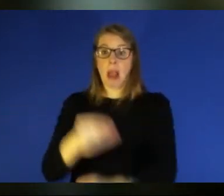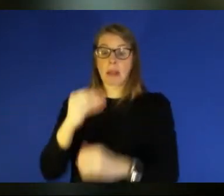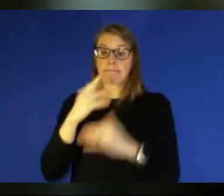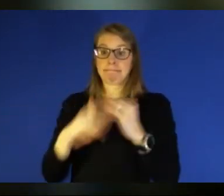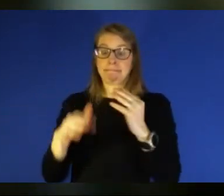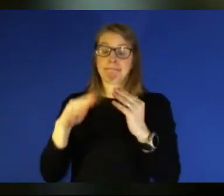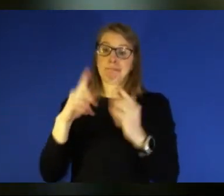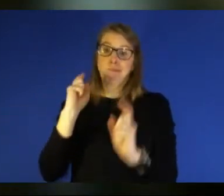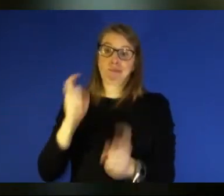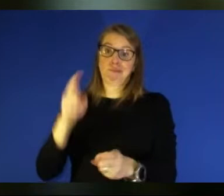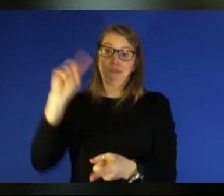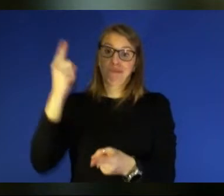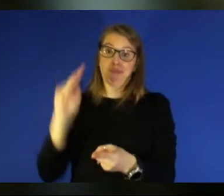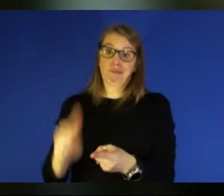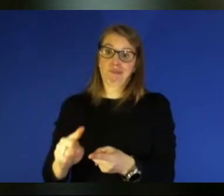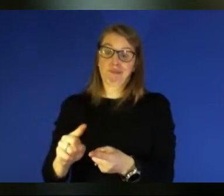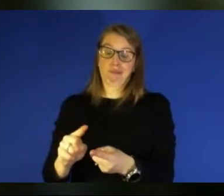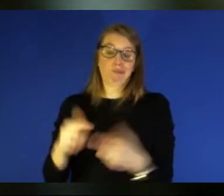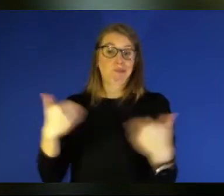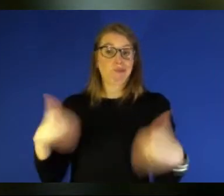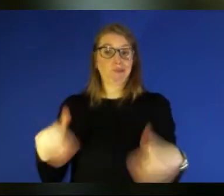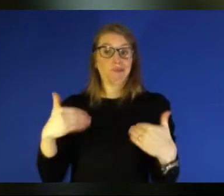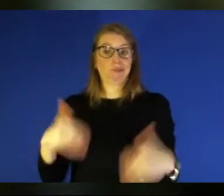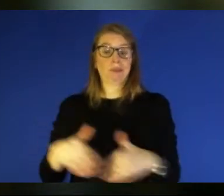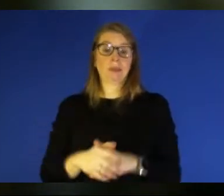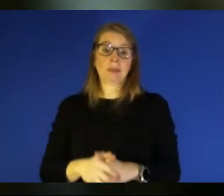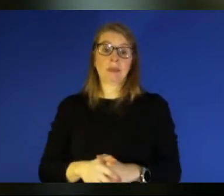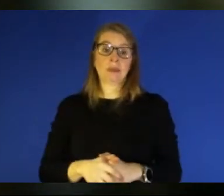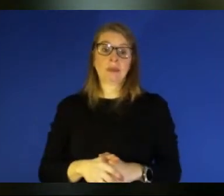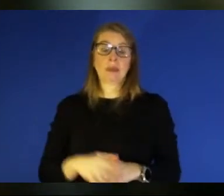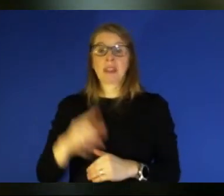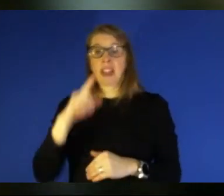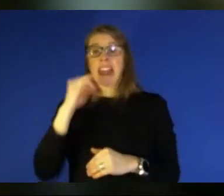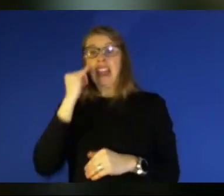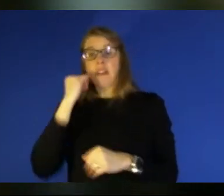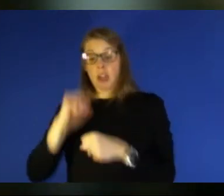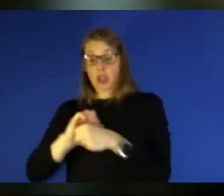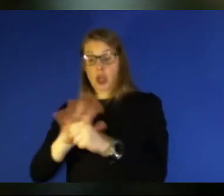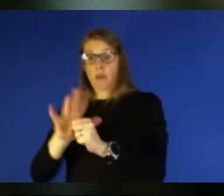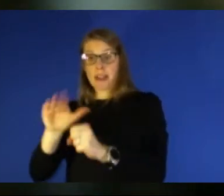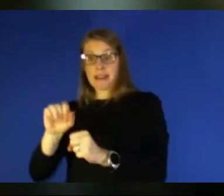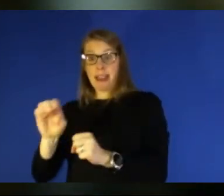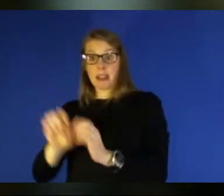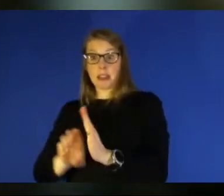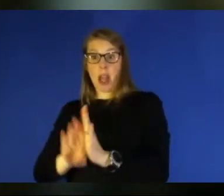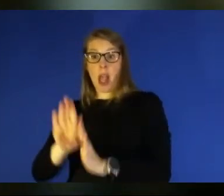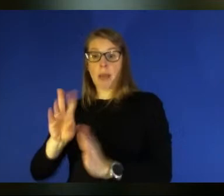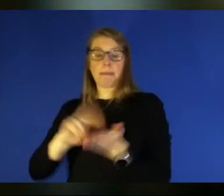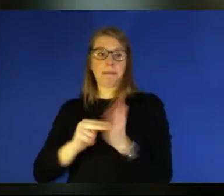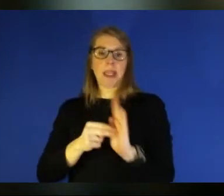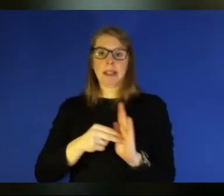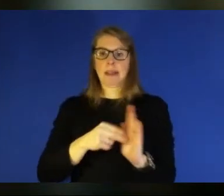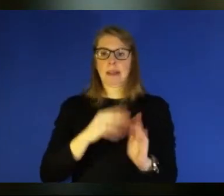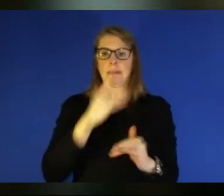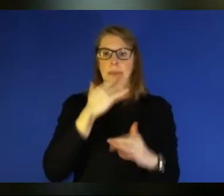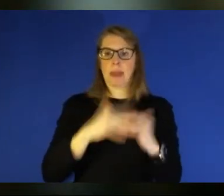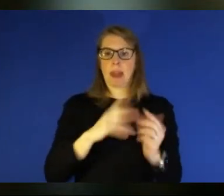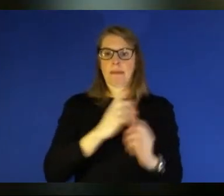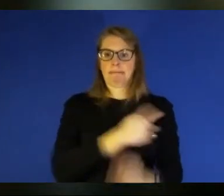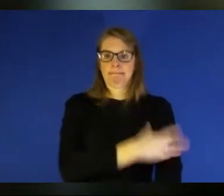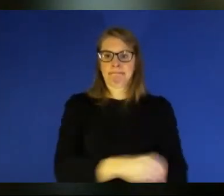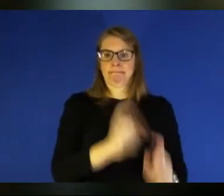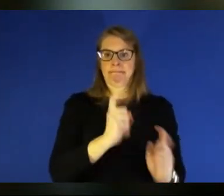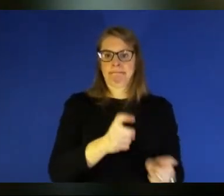see donations take a huge drop when our COVID cases go up locally. It's been very challenging, and we're hoping that